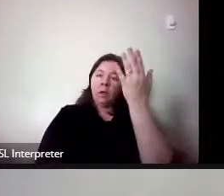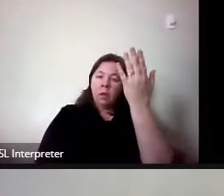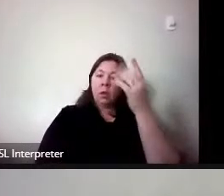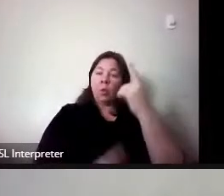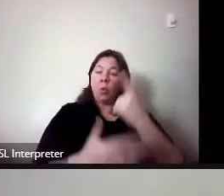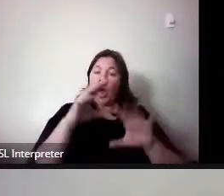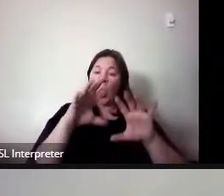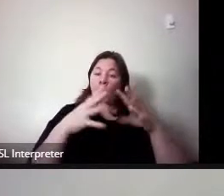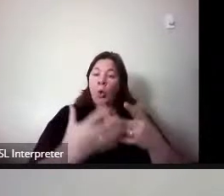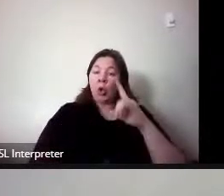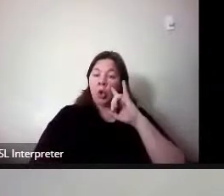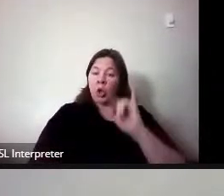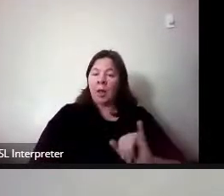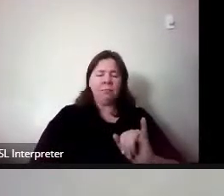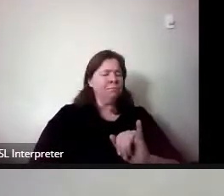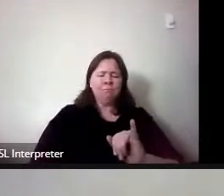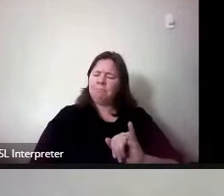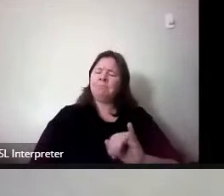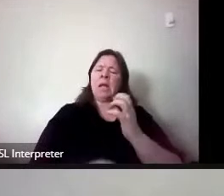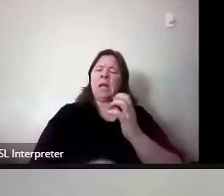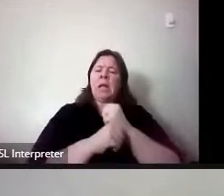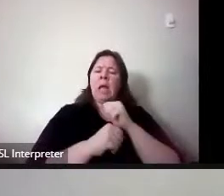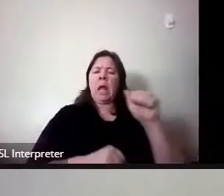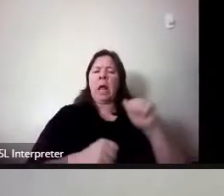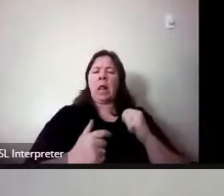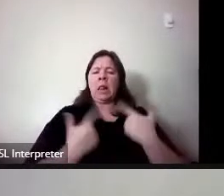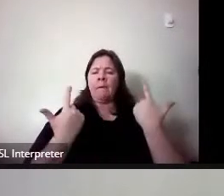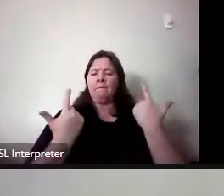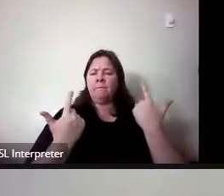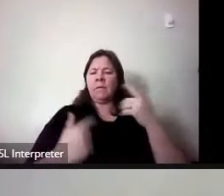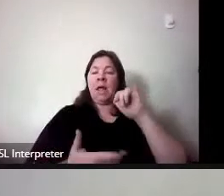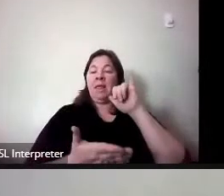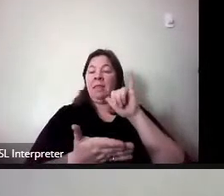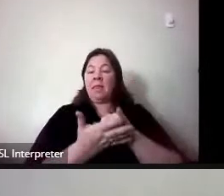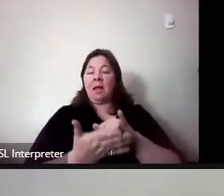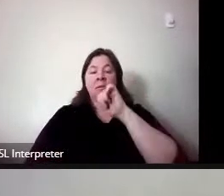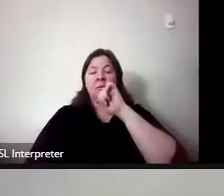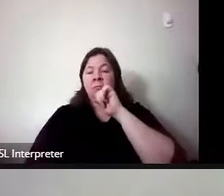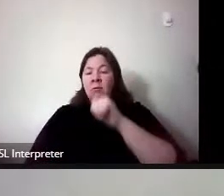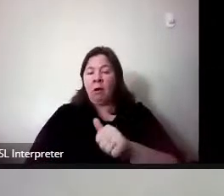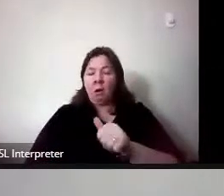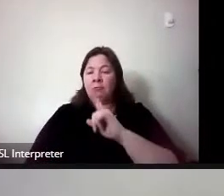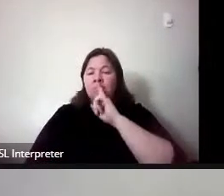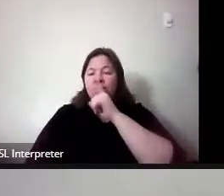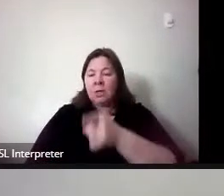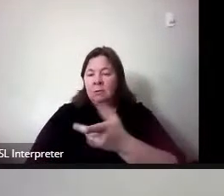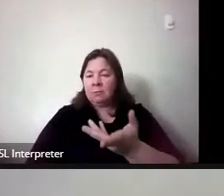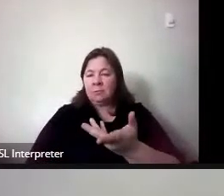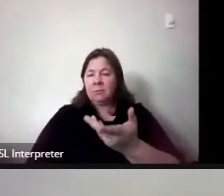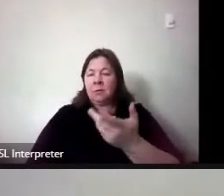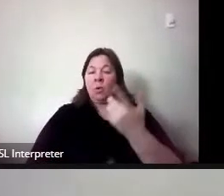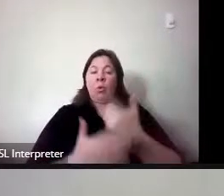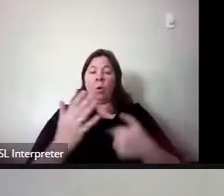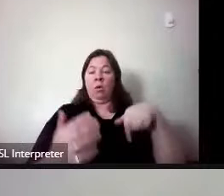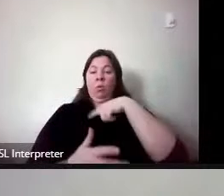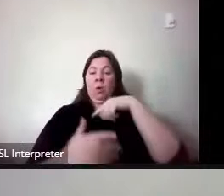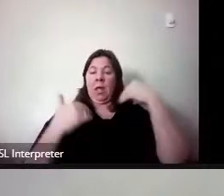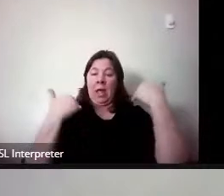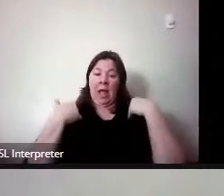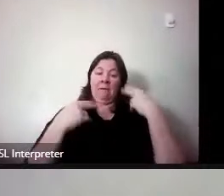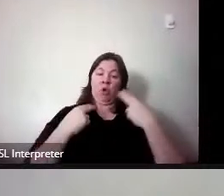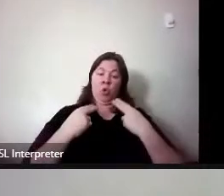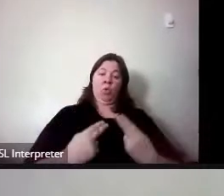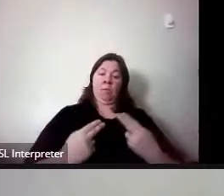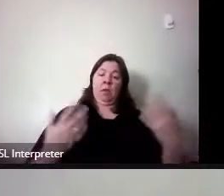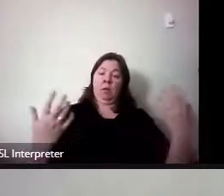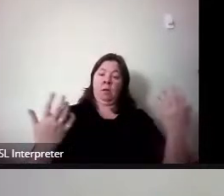is, then get a life, because it's not. what we have in humanity,